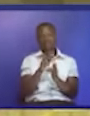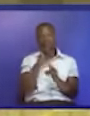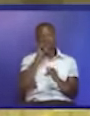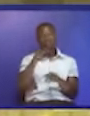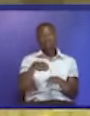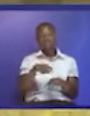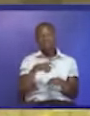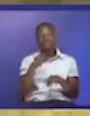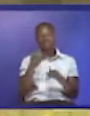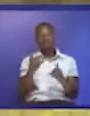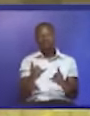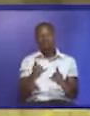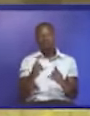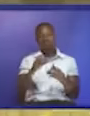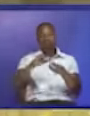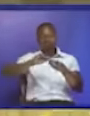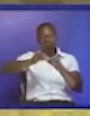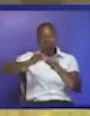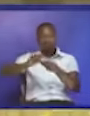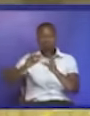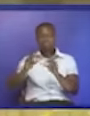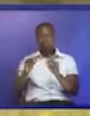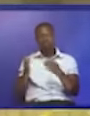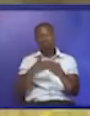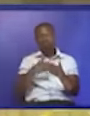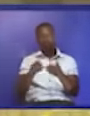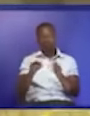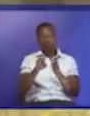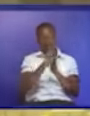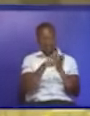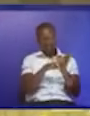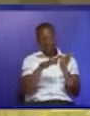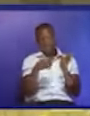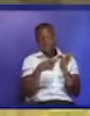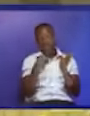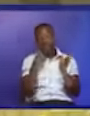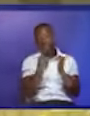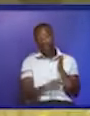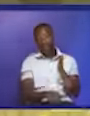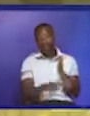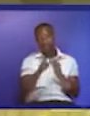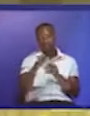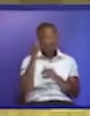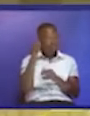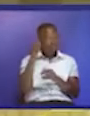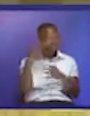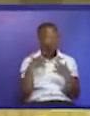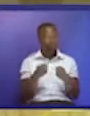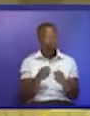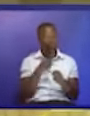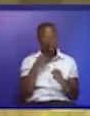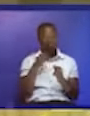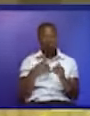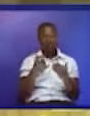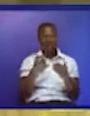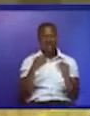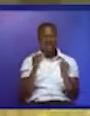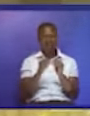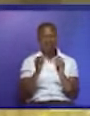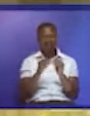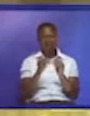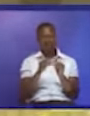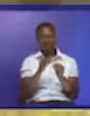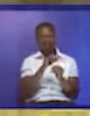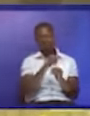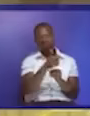point sugarcoating it. The Bible says, listen carefully. It says, there is no other name under